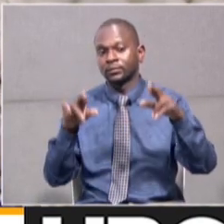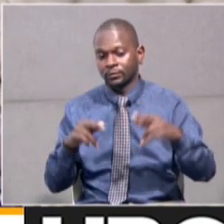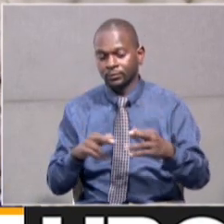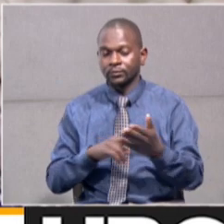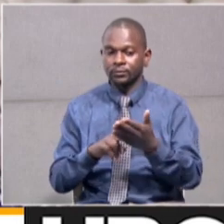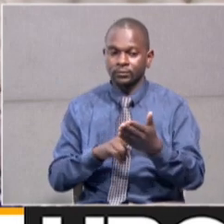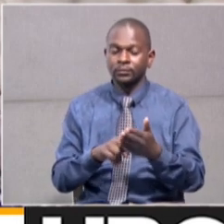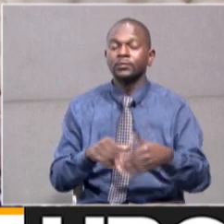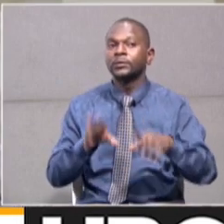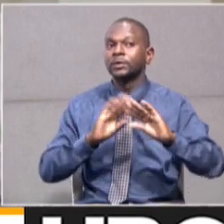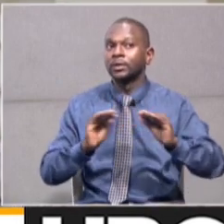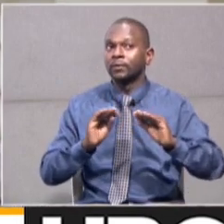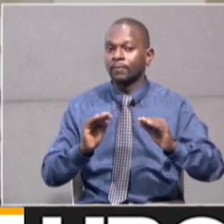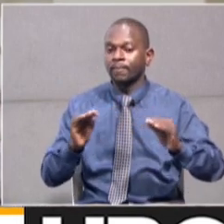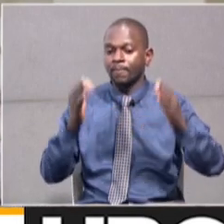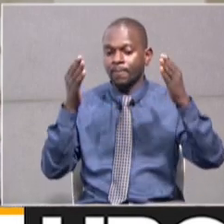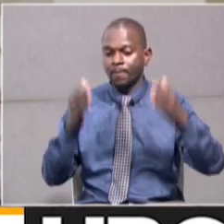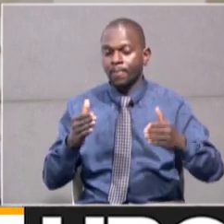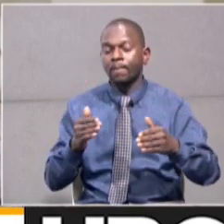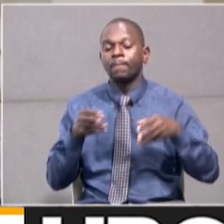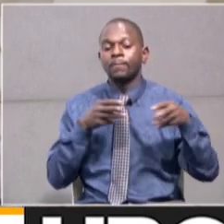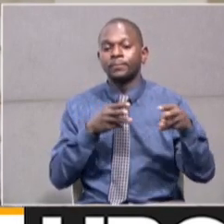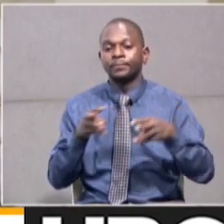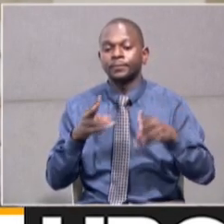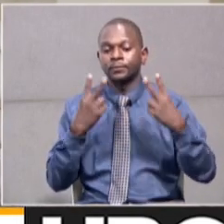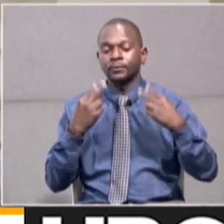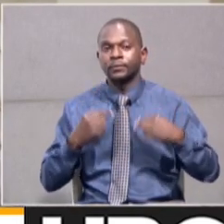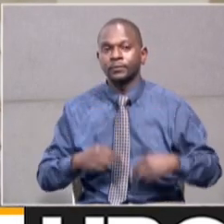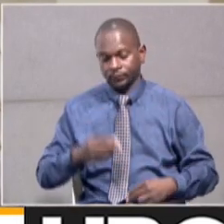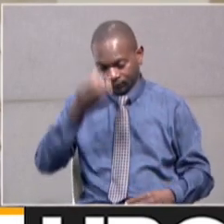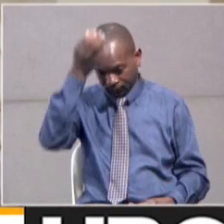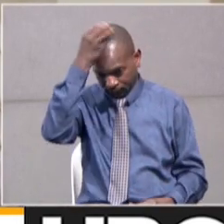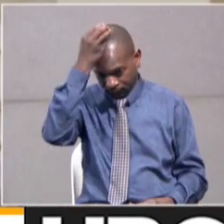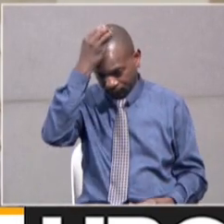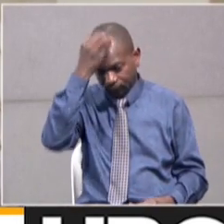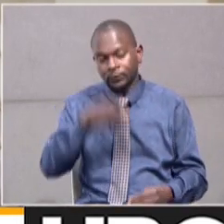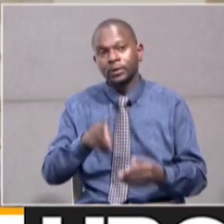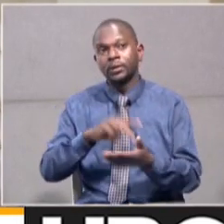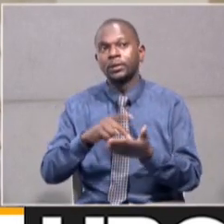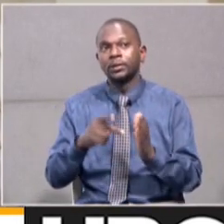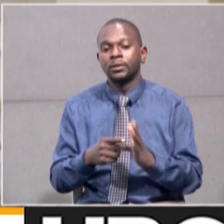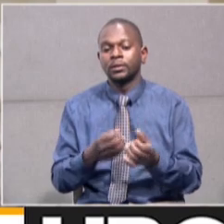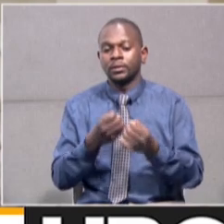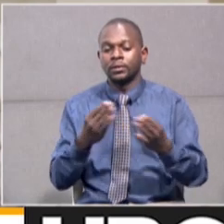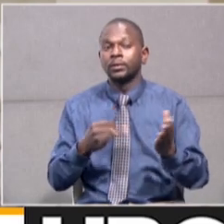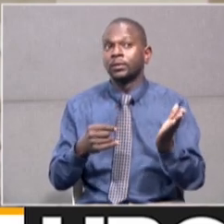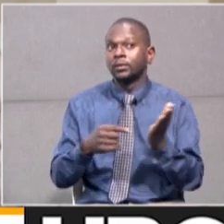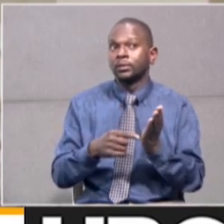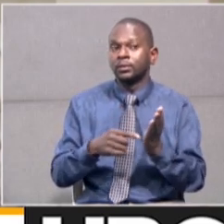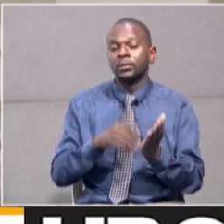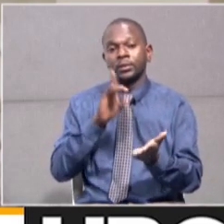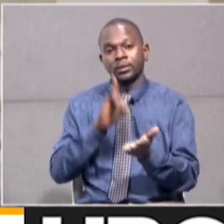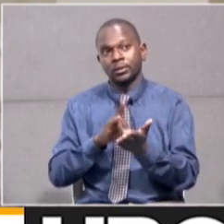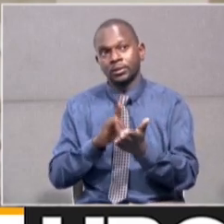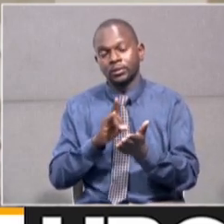training. Under the Leveraging Strategic Health Financing for Universal Health Coverage project, many technicians and medical